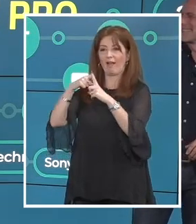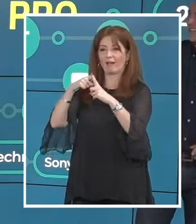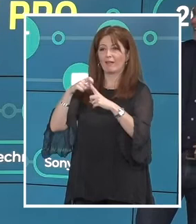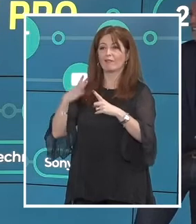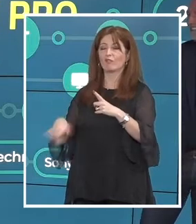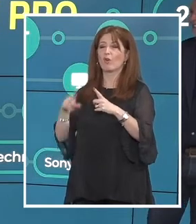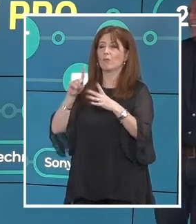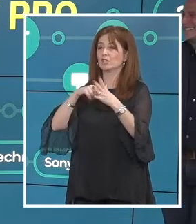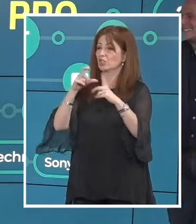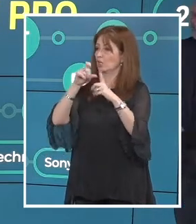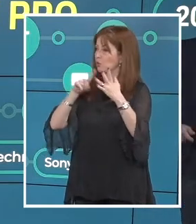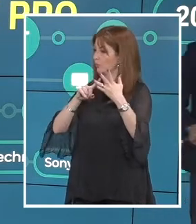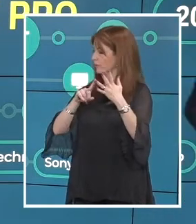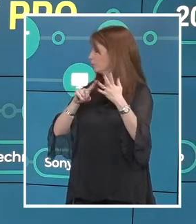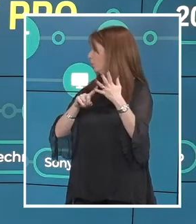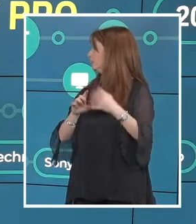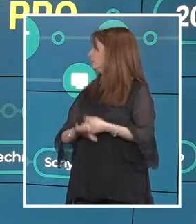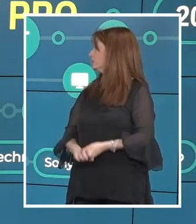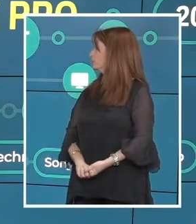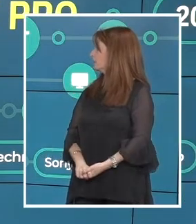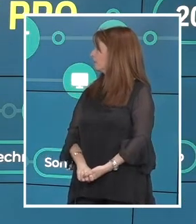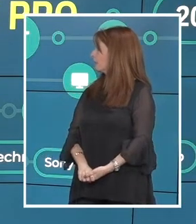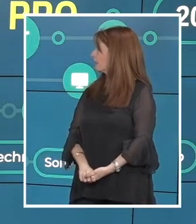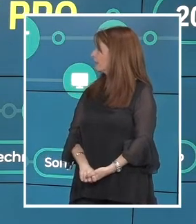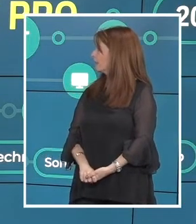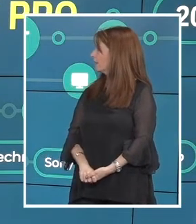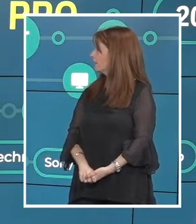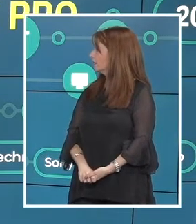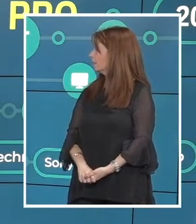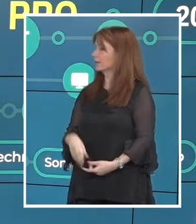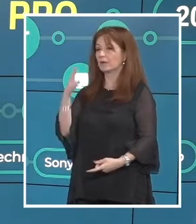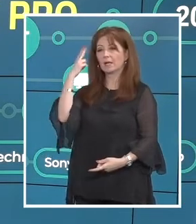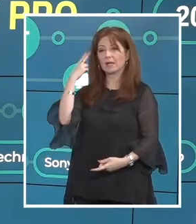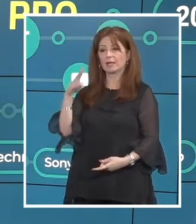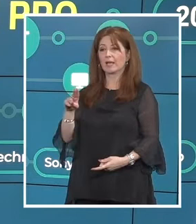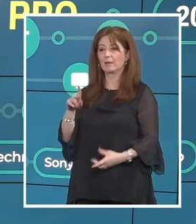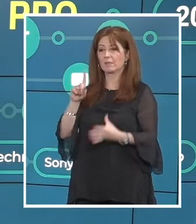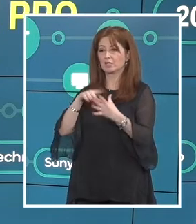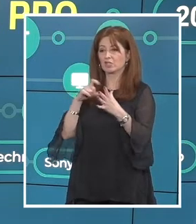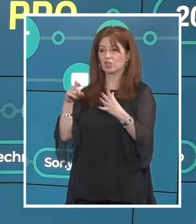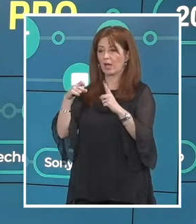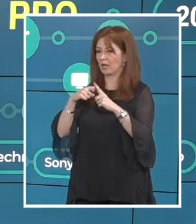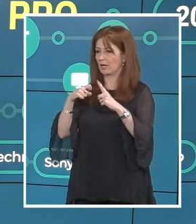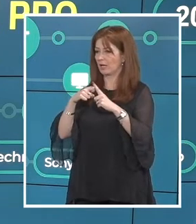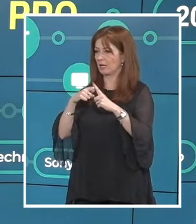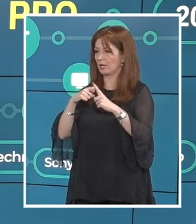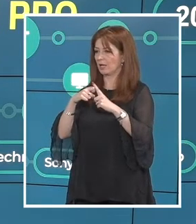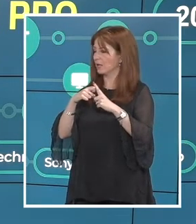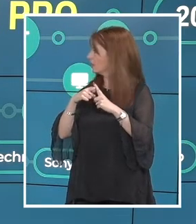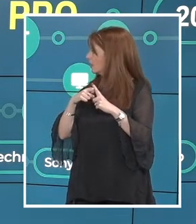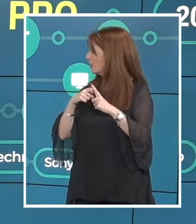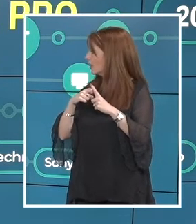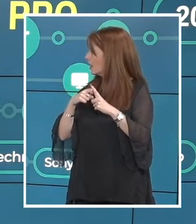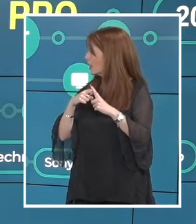happens. Okay, thanks a lot. So my name's Jack Niland. I'm a UX designer at a company called